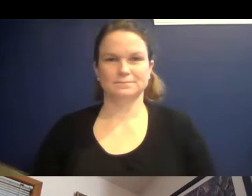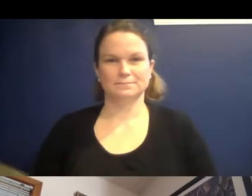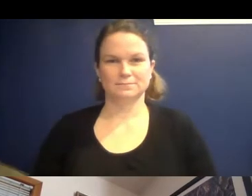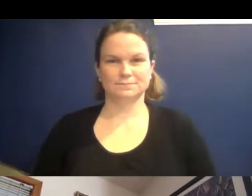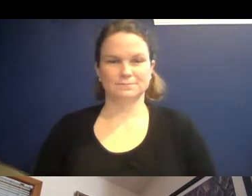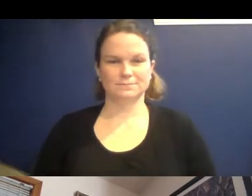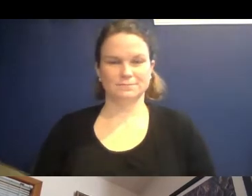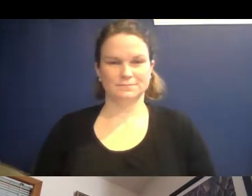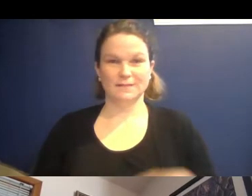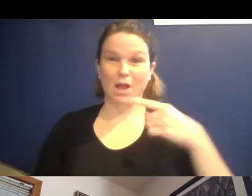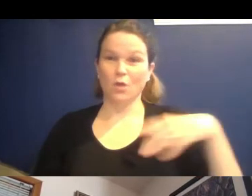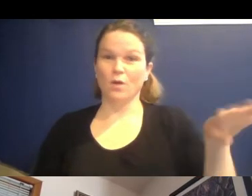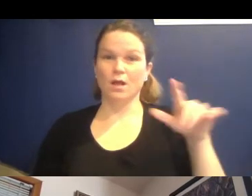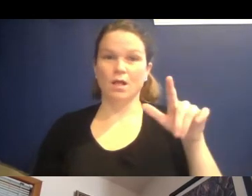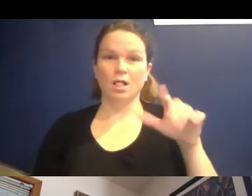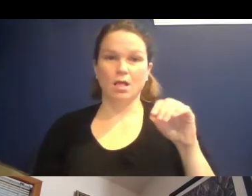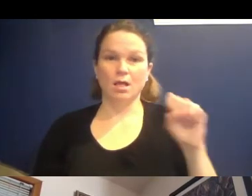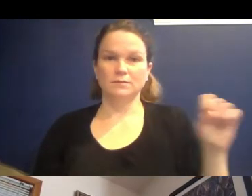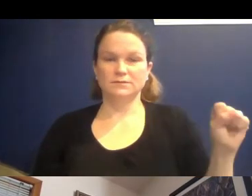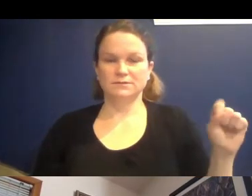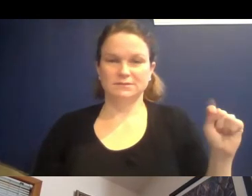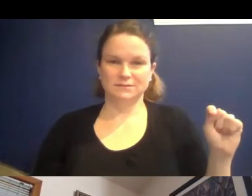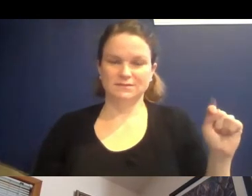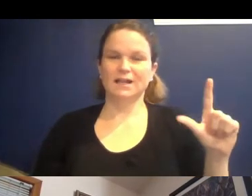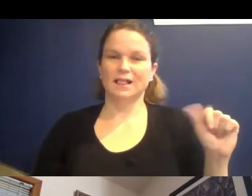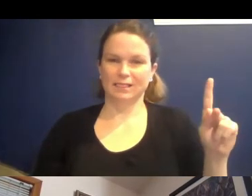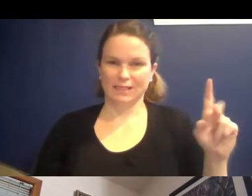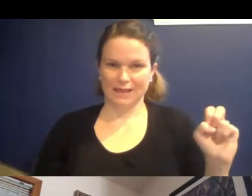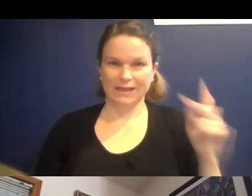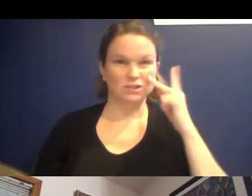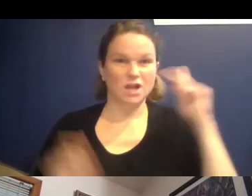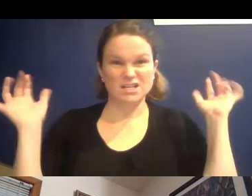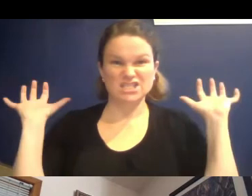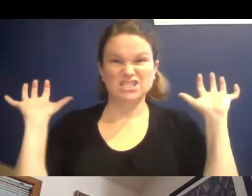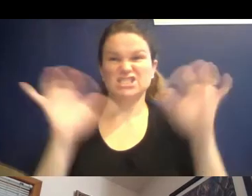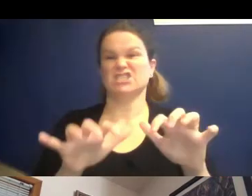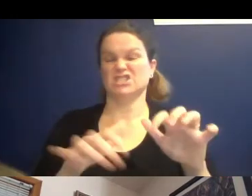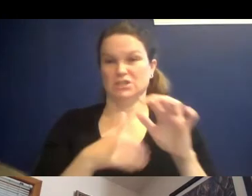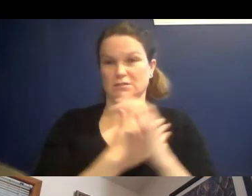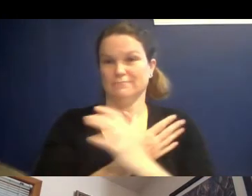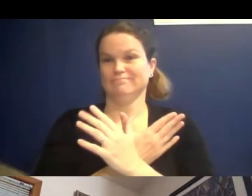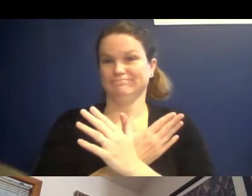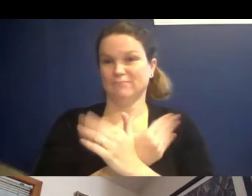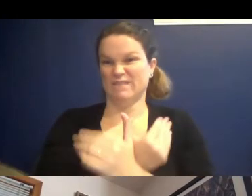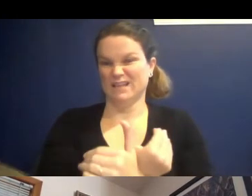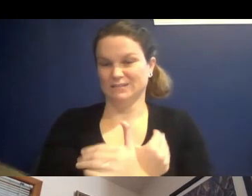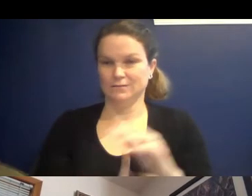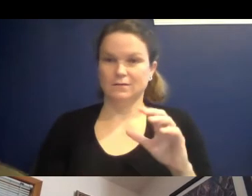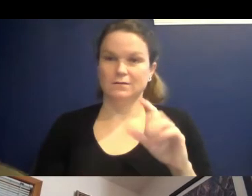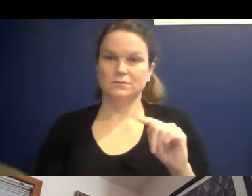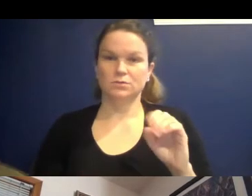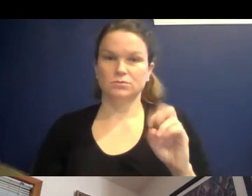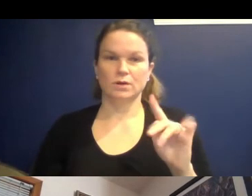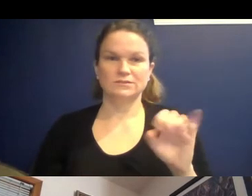I went up to Lost Lake in the Cascades and I saw a swarm of California tortoiseshell butterflies